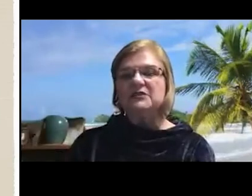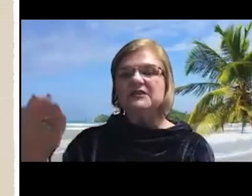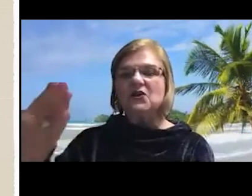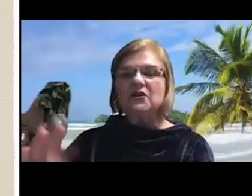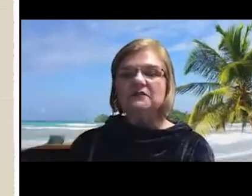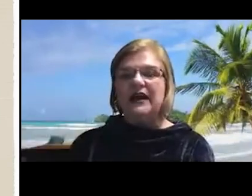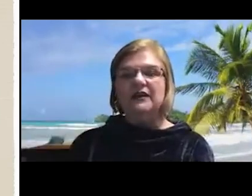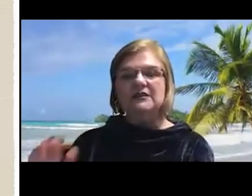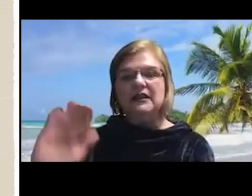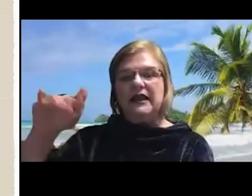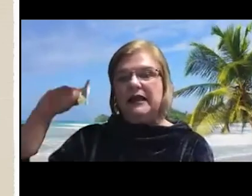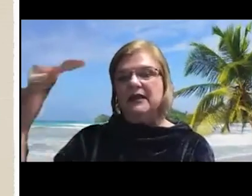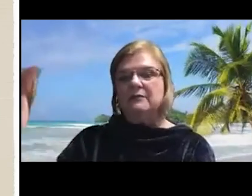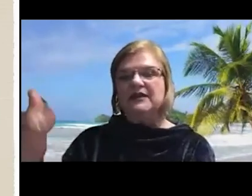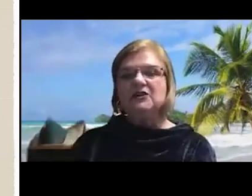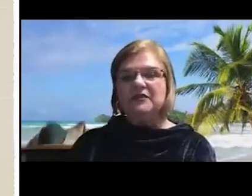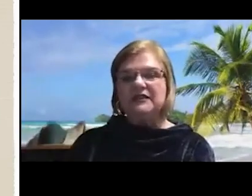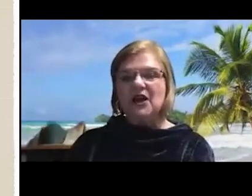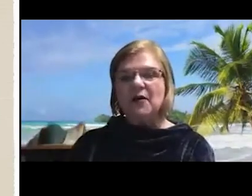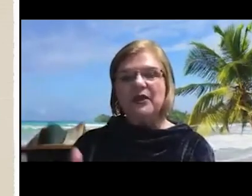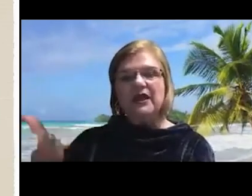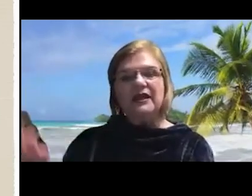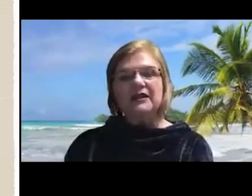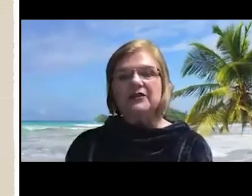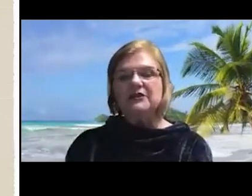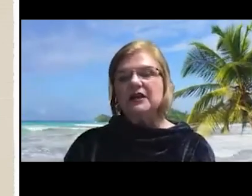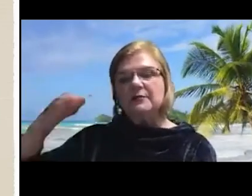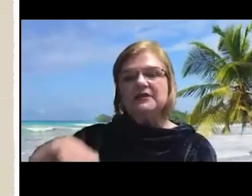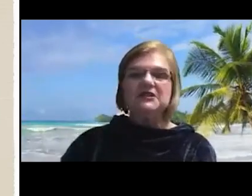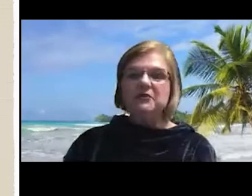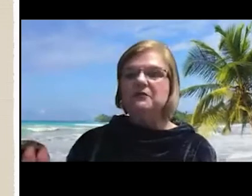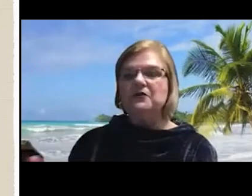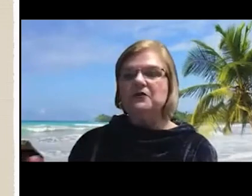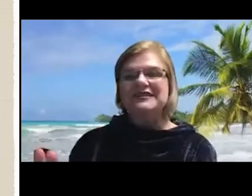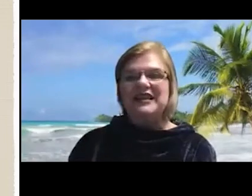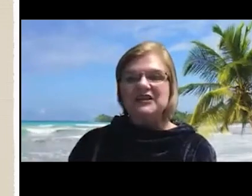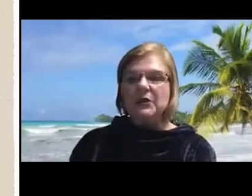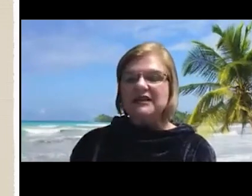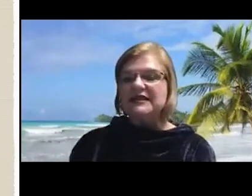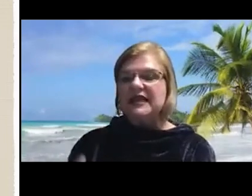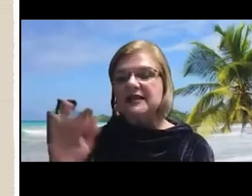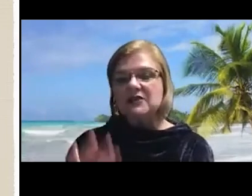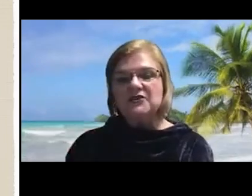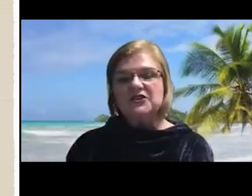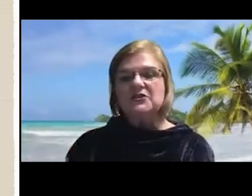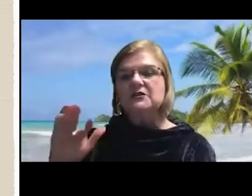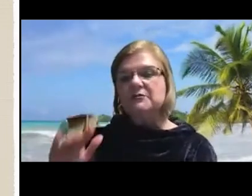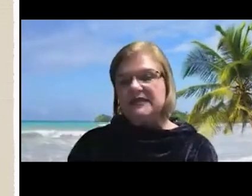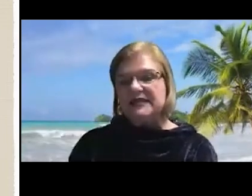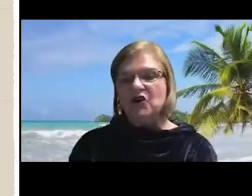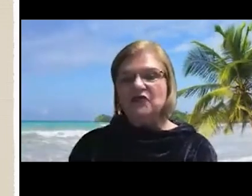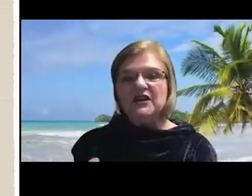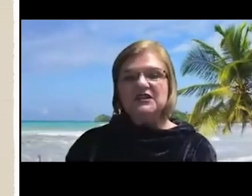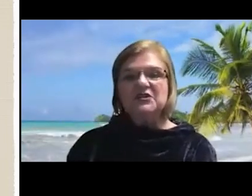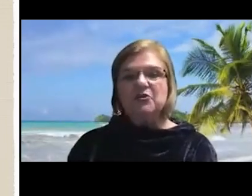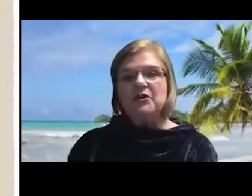as a result of that. And then myself at the top, and other times it's reversed. So I could say that the largest stone is